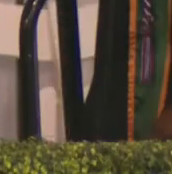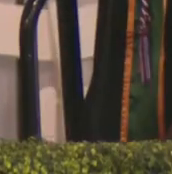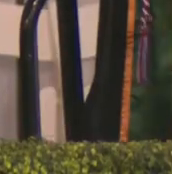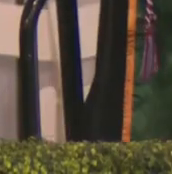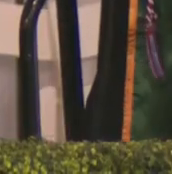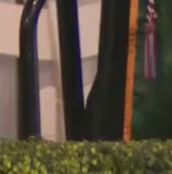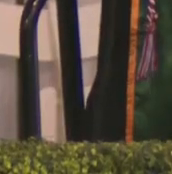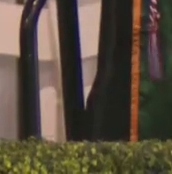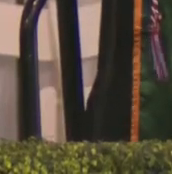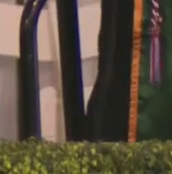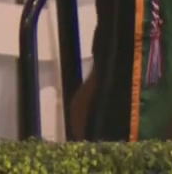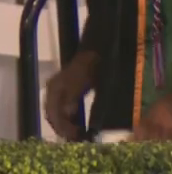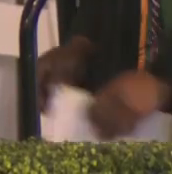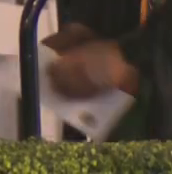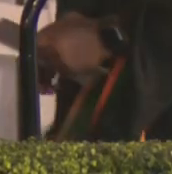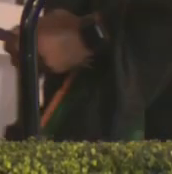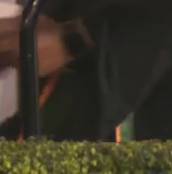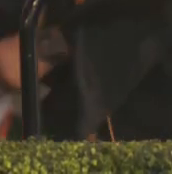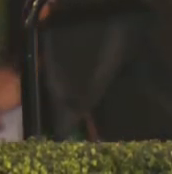Kayla Renee Haley.